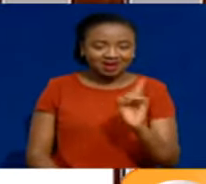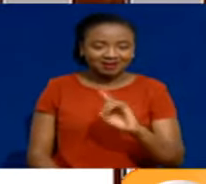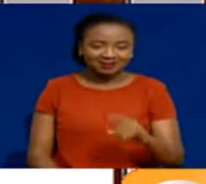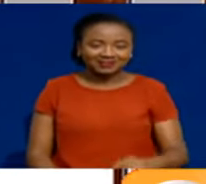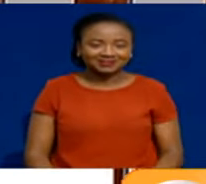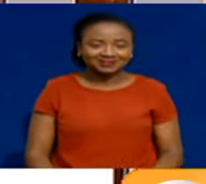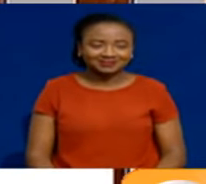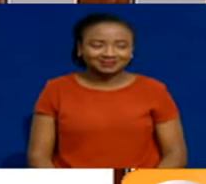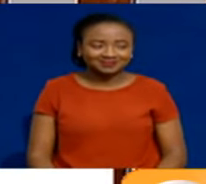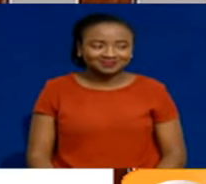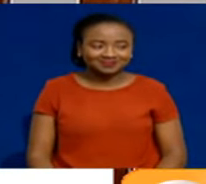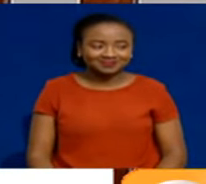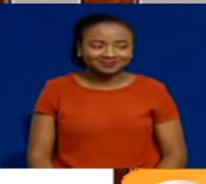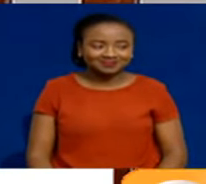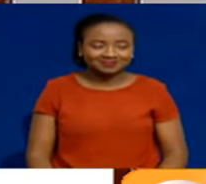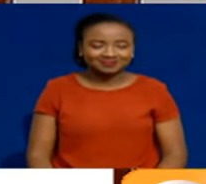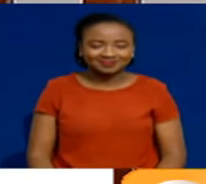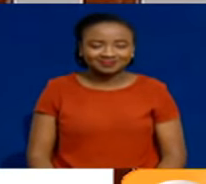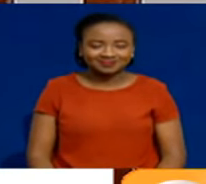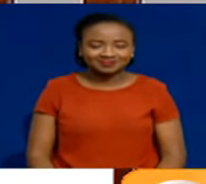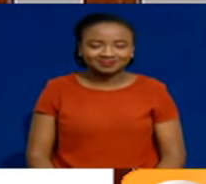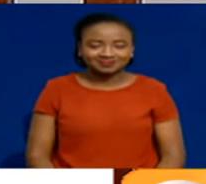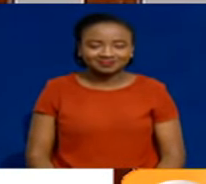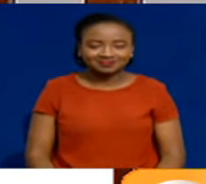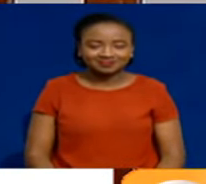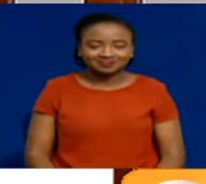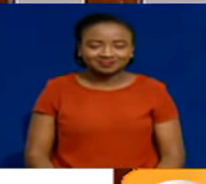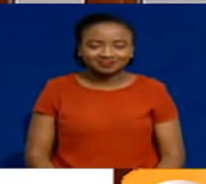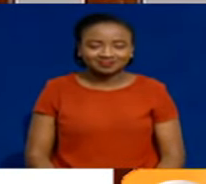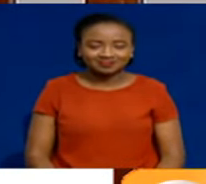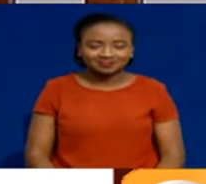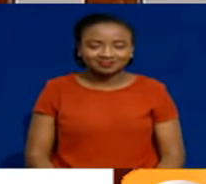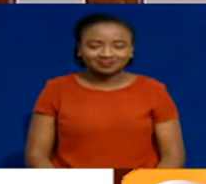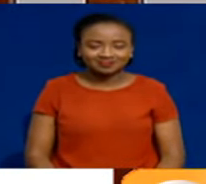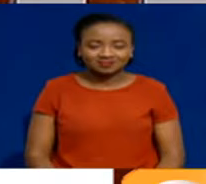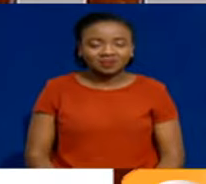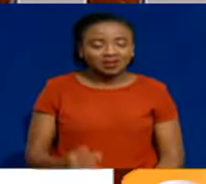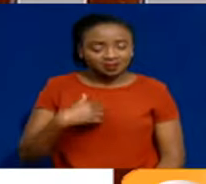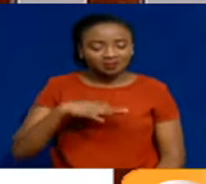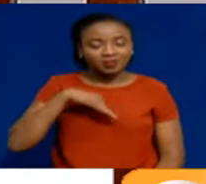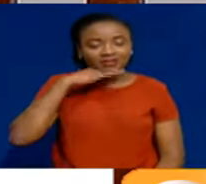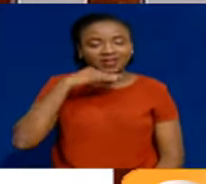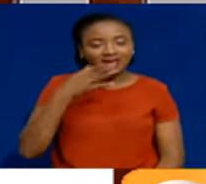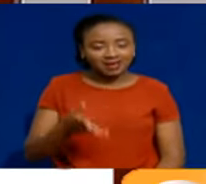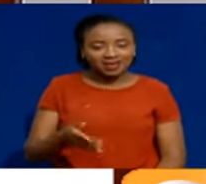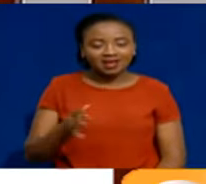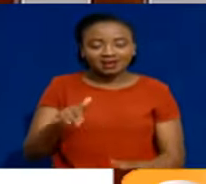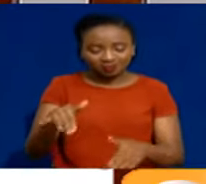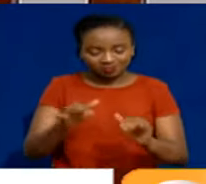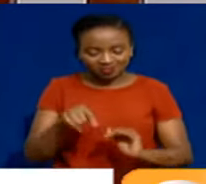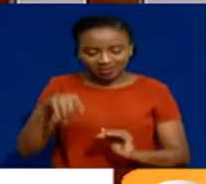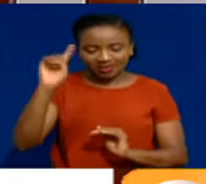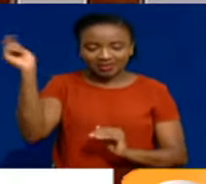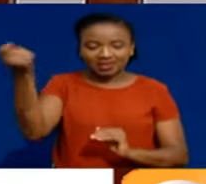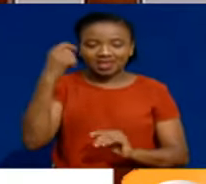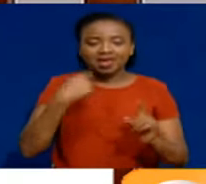Nor am I going to Ethiopia. I will remain here, I will be buried here. And I'm telling Kenyans the